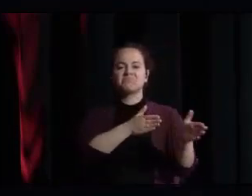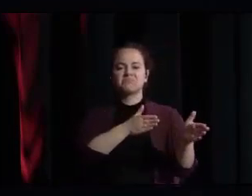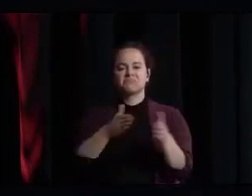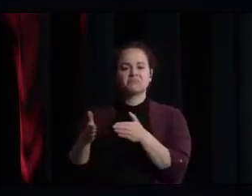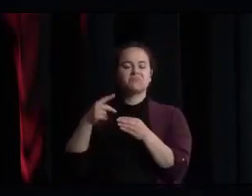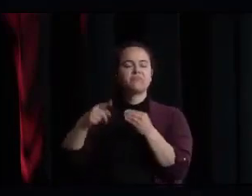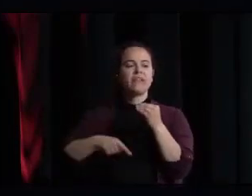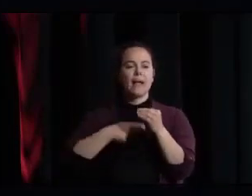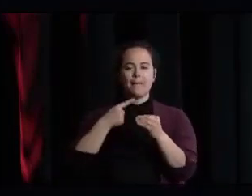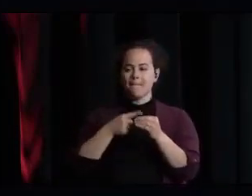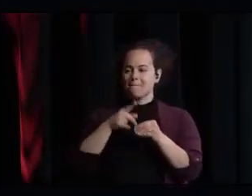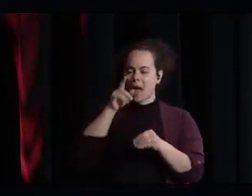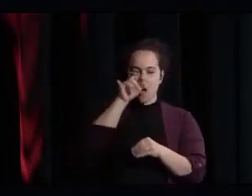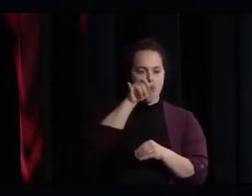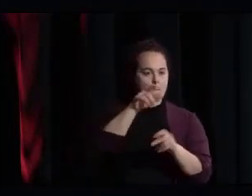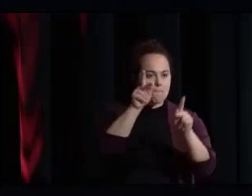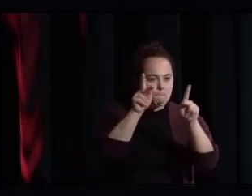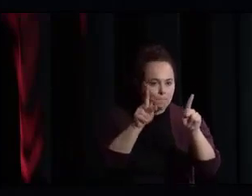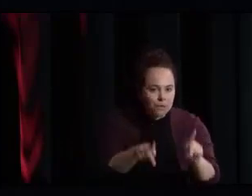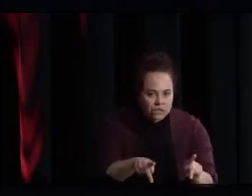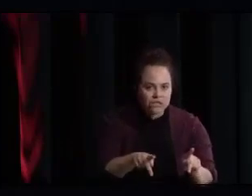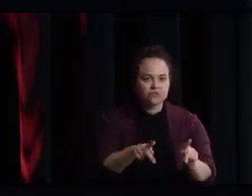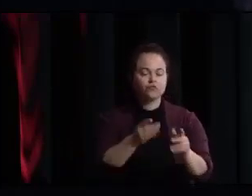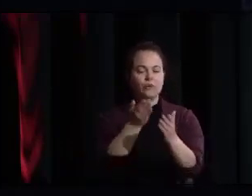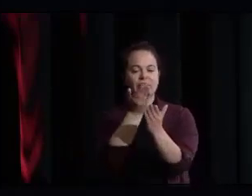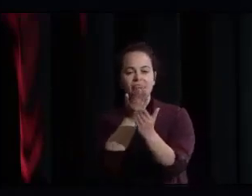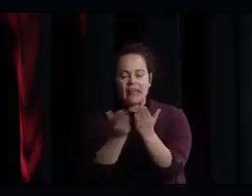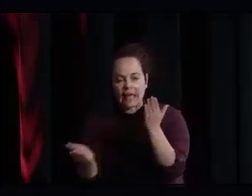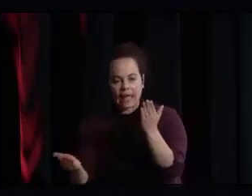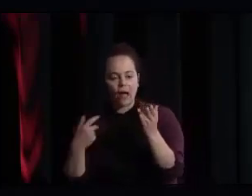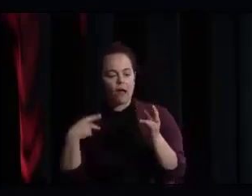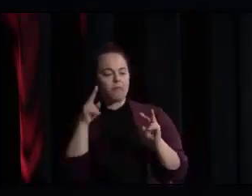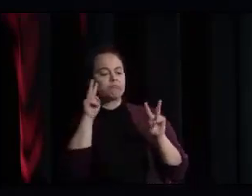about the person or thing you are looking at.